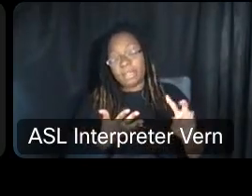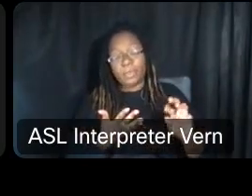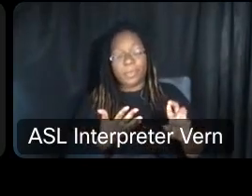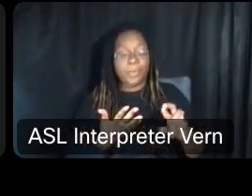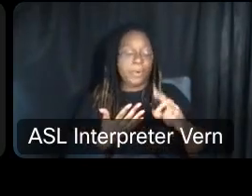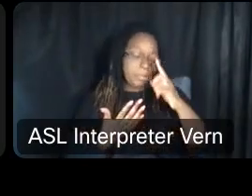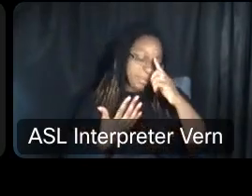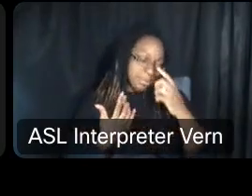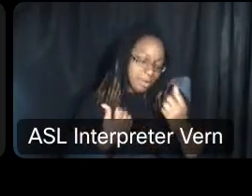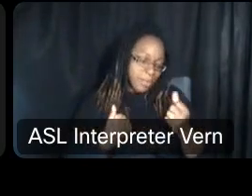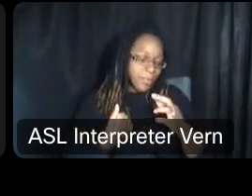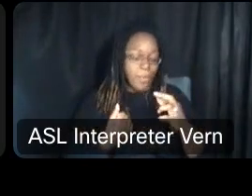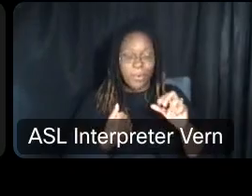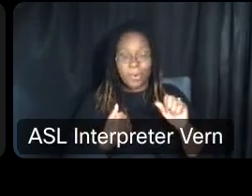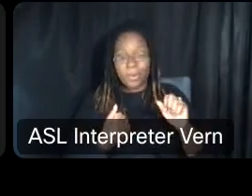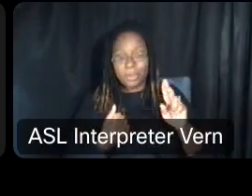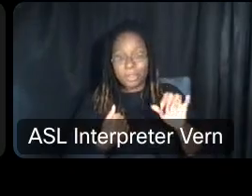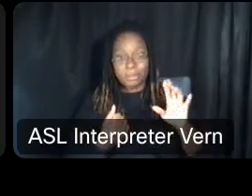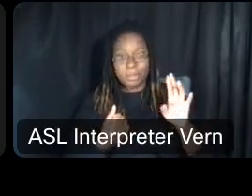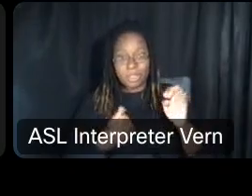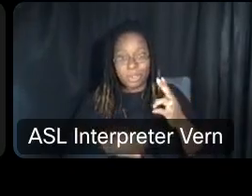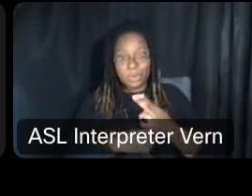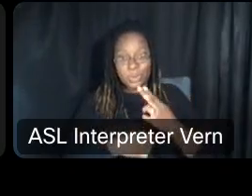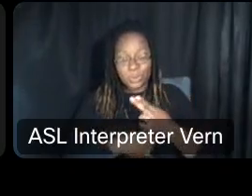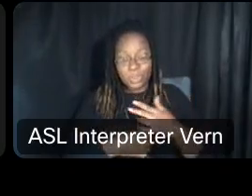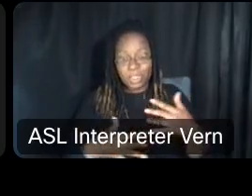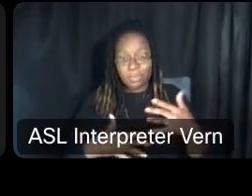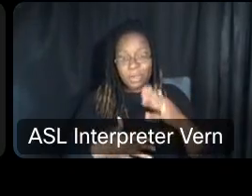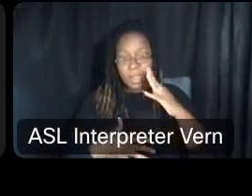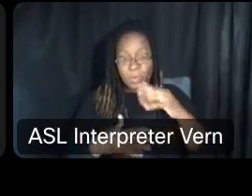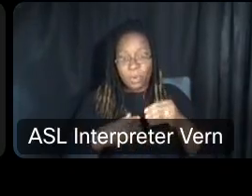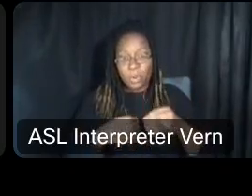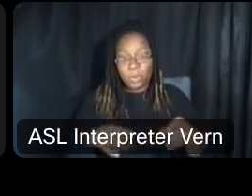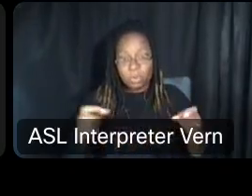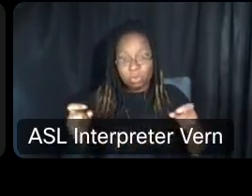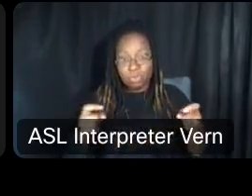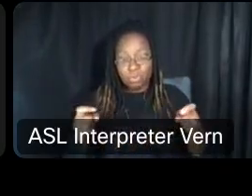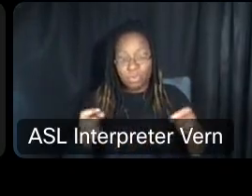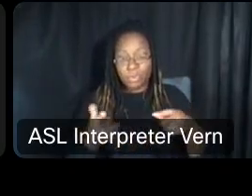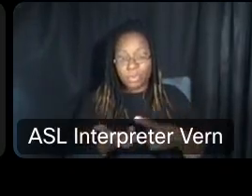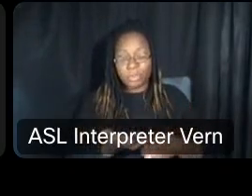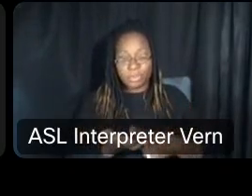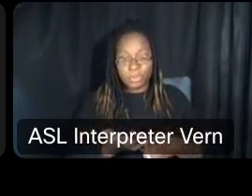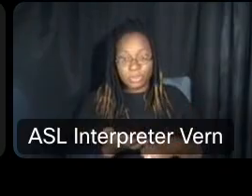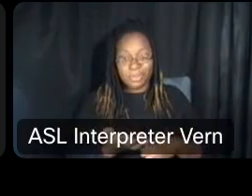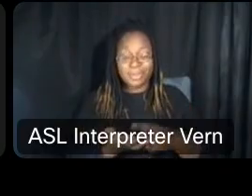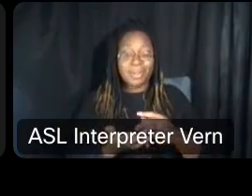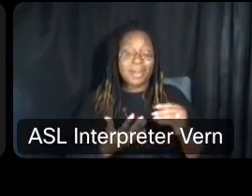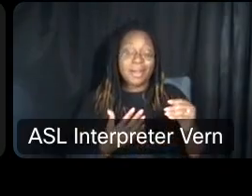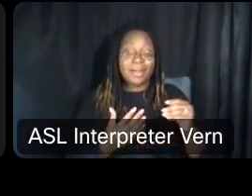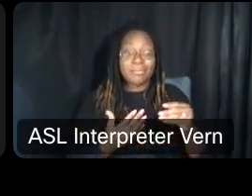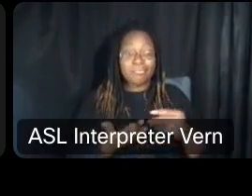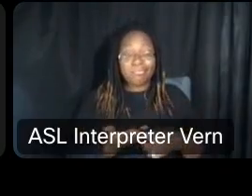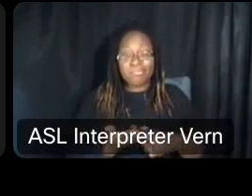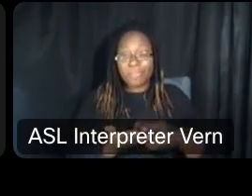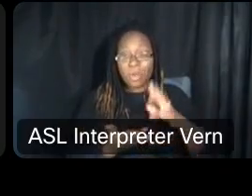mental health or substance use is because they fear that they're going to lose control of the conversation and the conversation's just going to